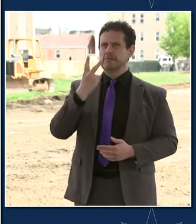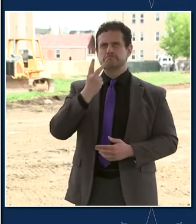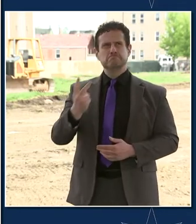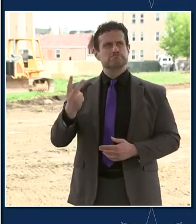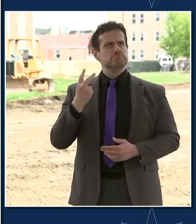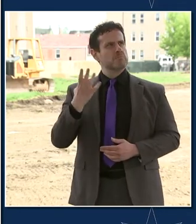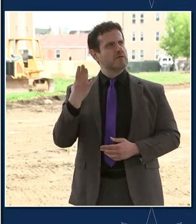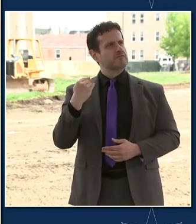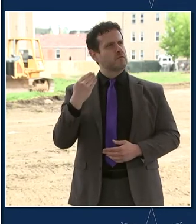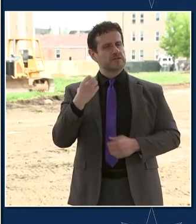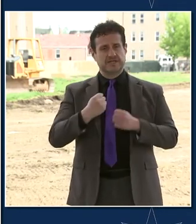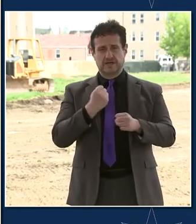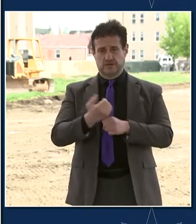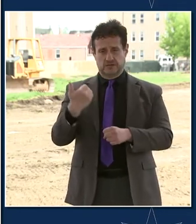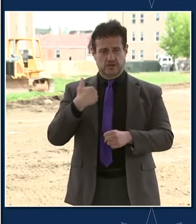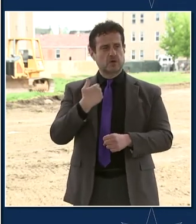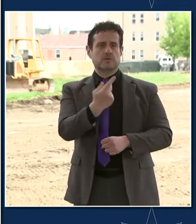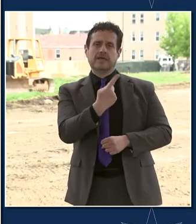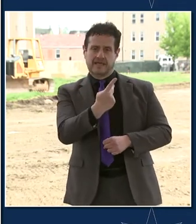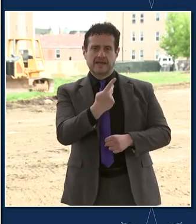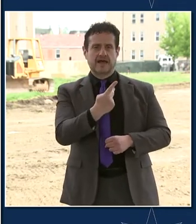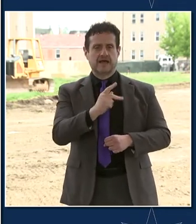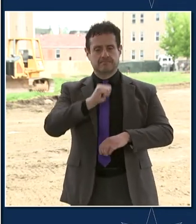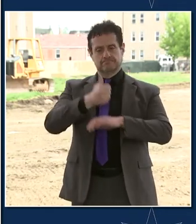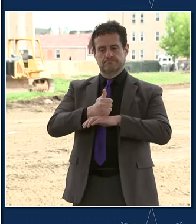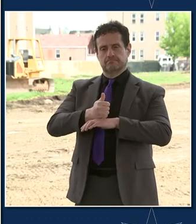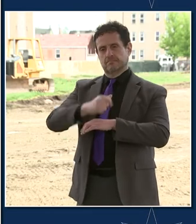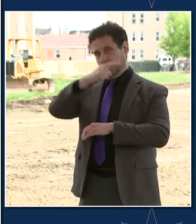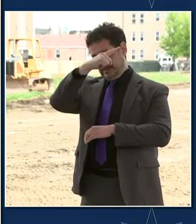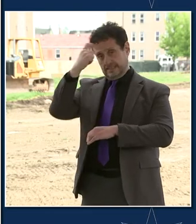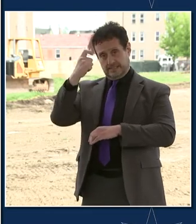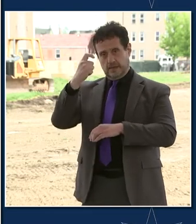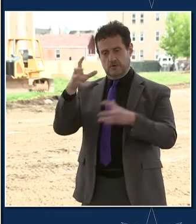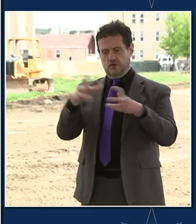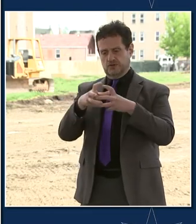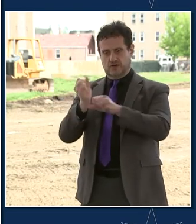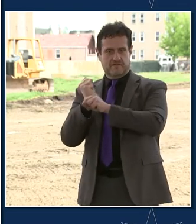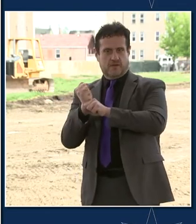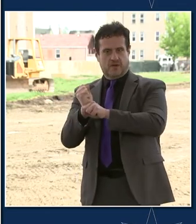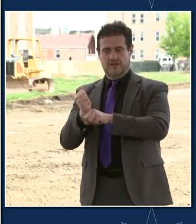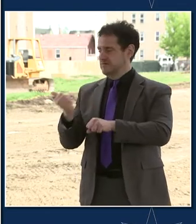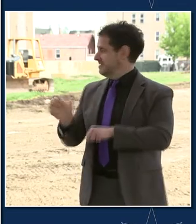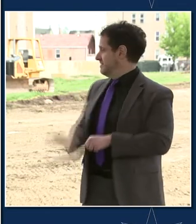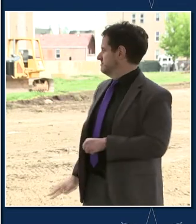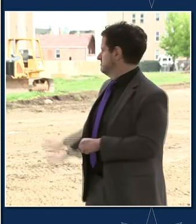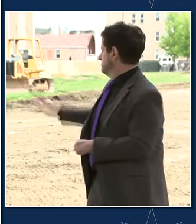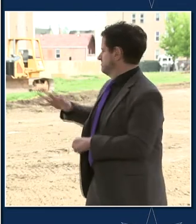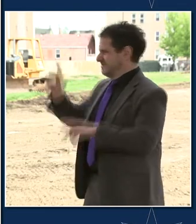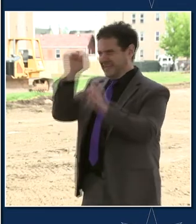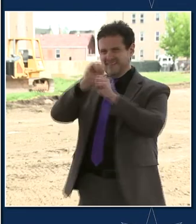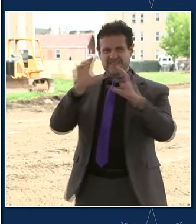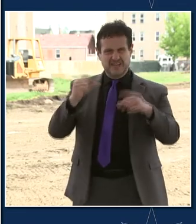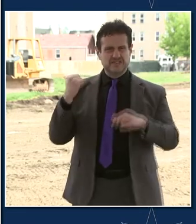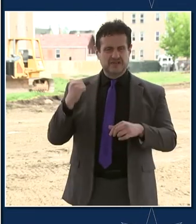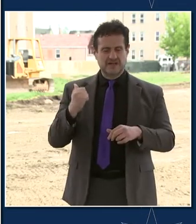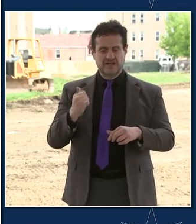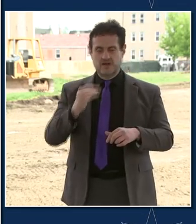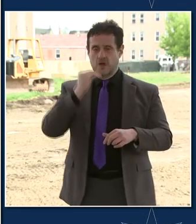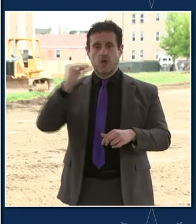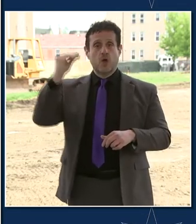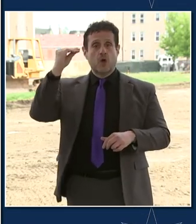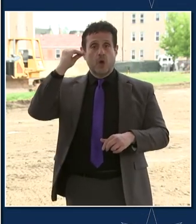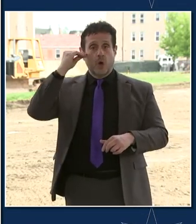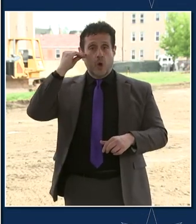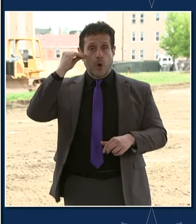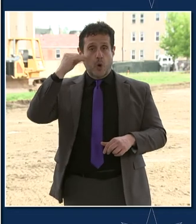that we ran summer softball on this field. And I want you to just envision right here, home plate was the sewer